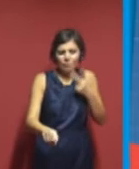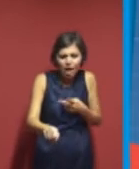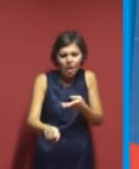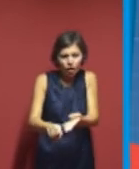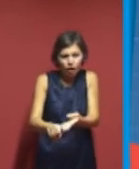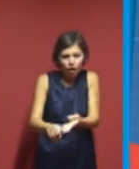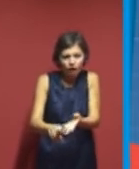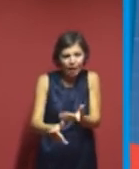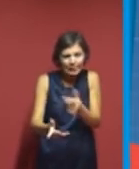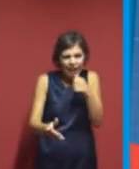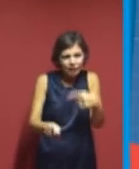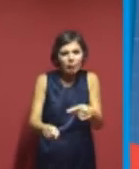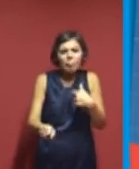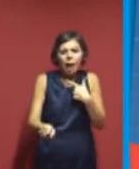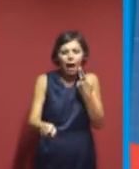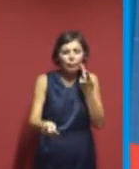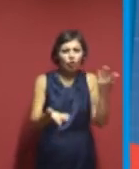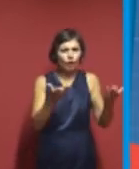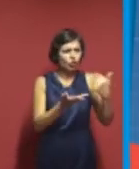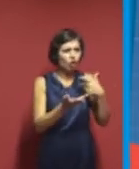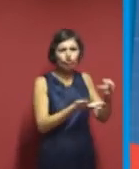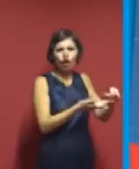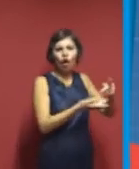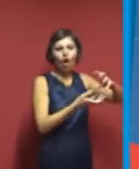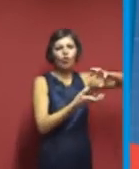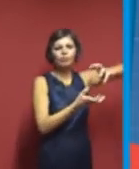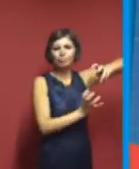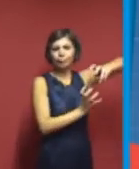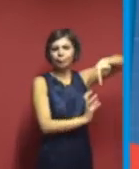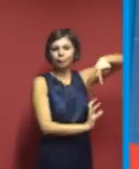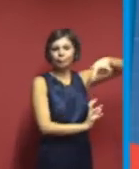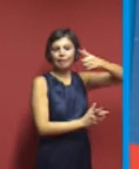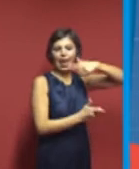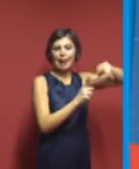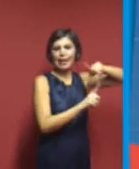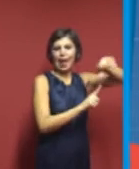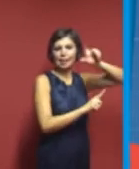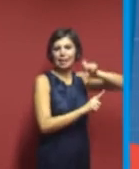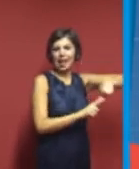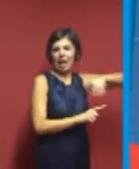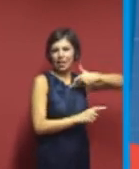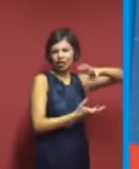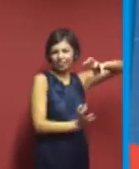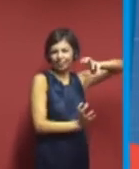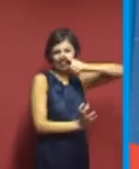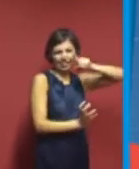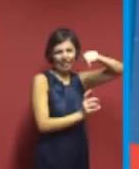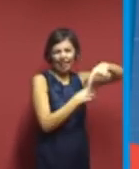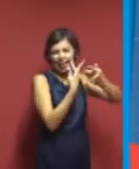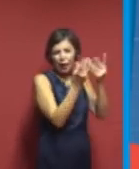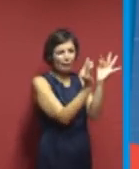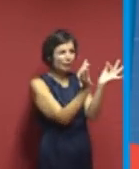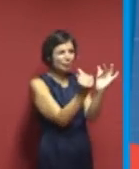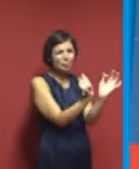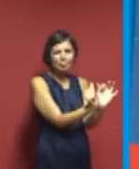well-designed Italian cappuccino machine. It's got a homemade screwdriver, a repurposed lid. It's held in